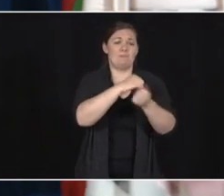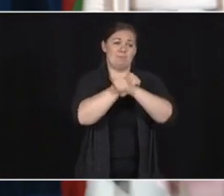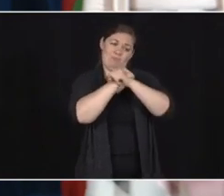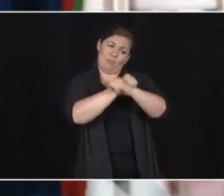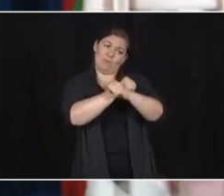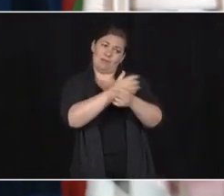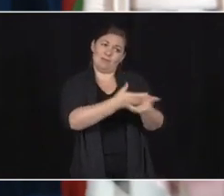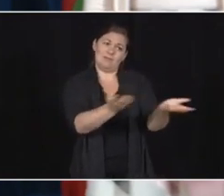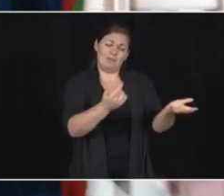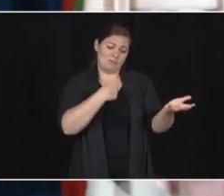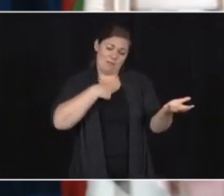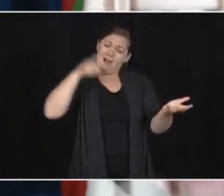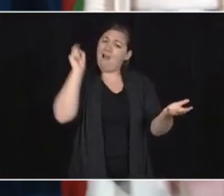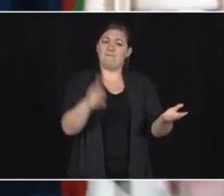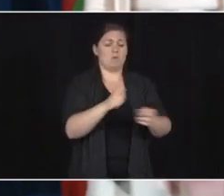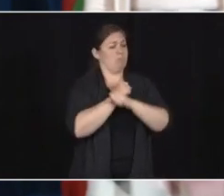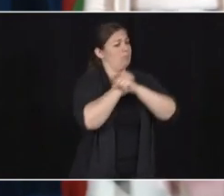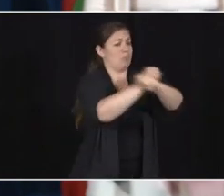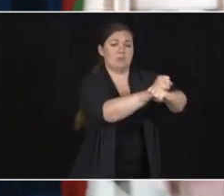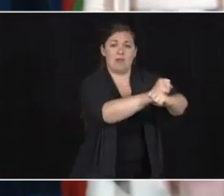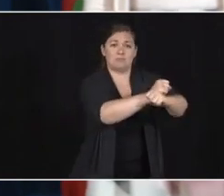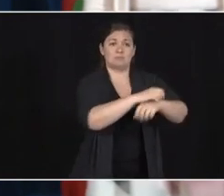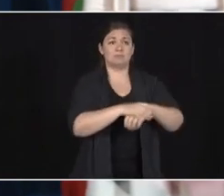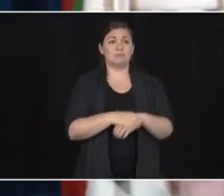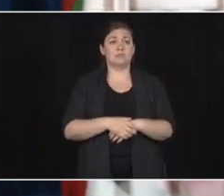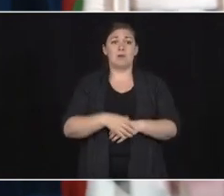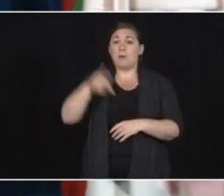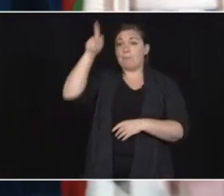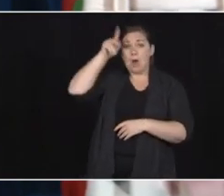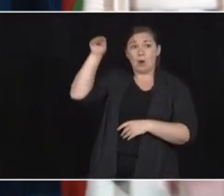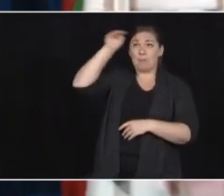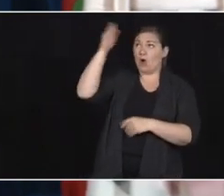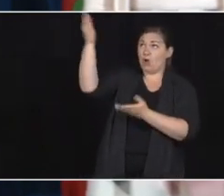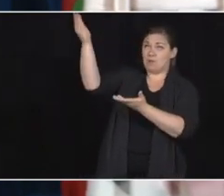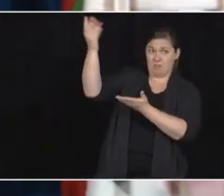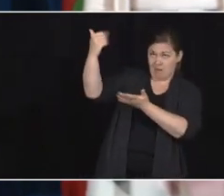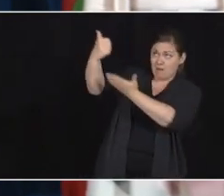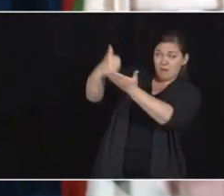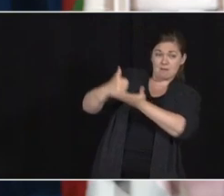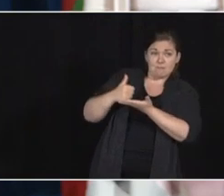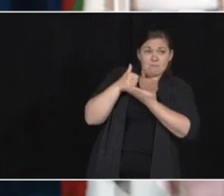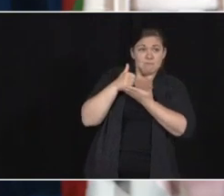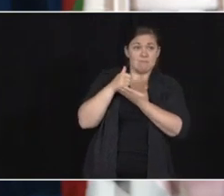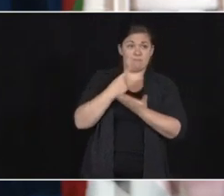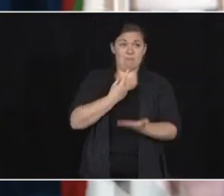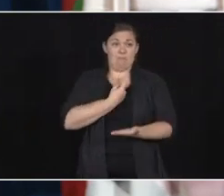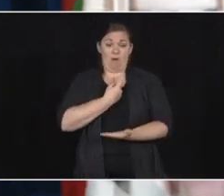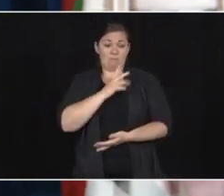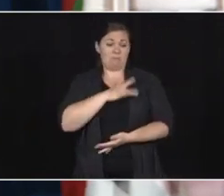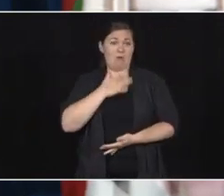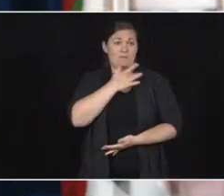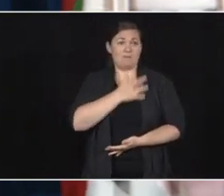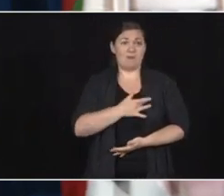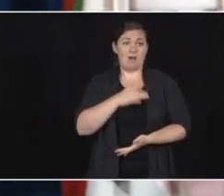alone. We need the Prime Minister's help to fix this problem, because no province can do this alone.